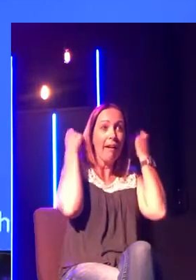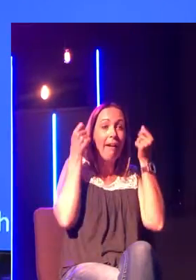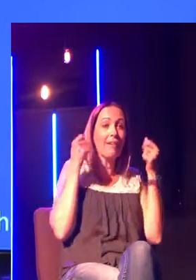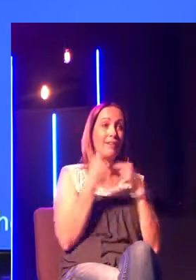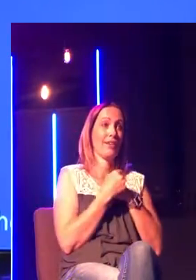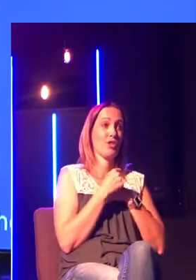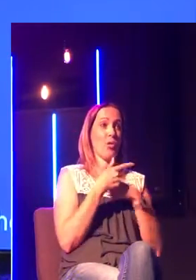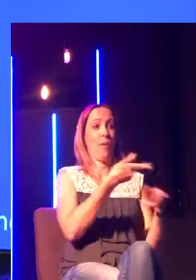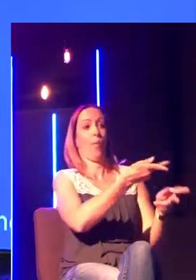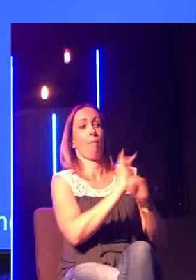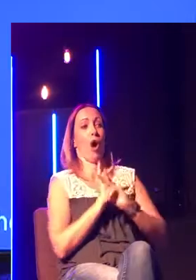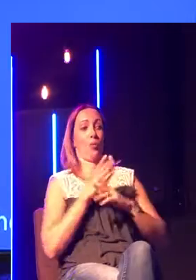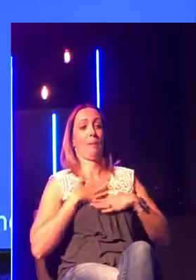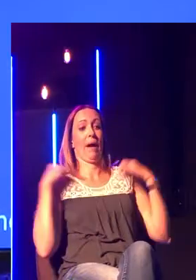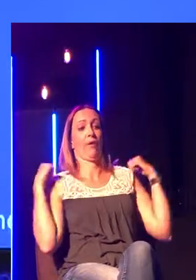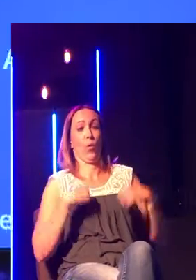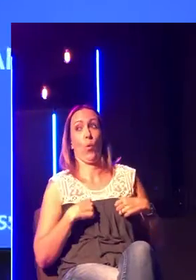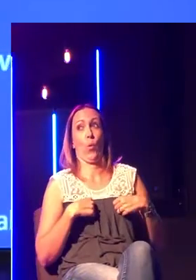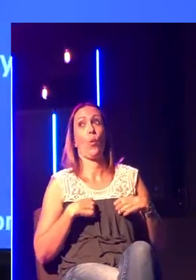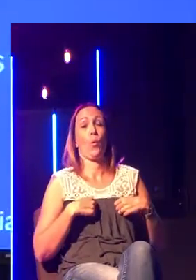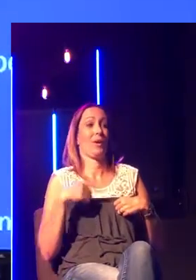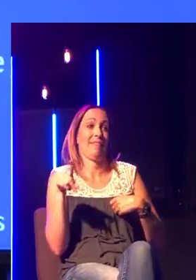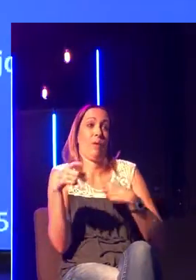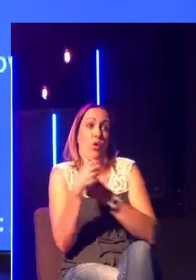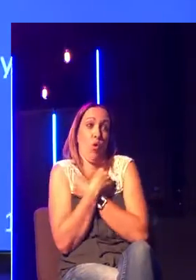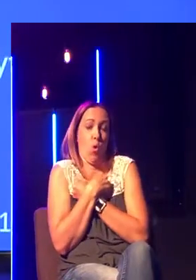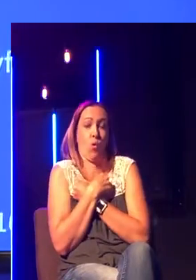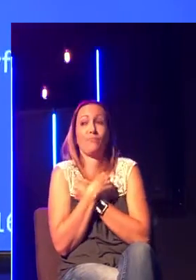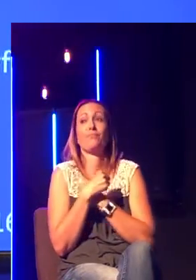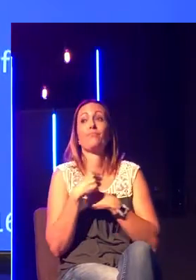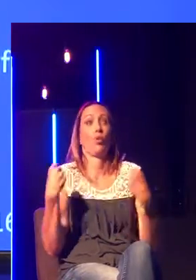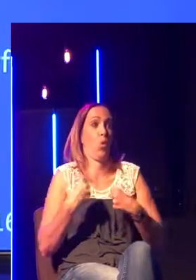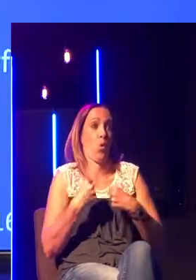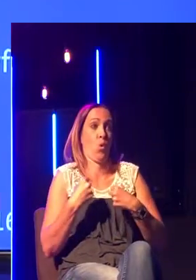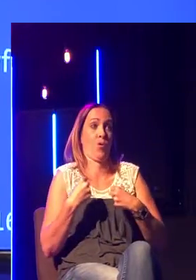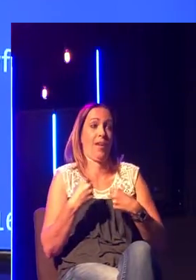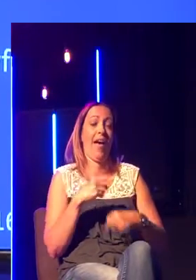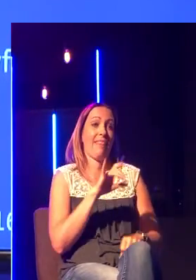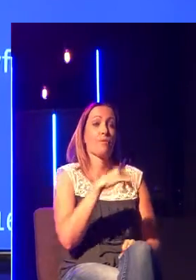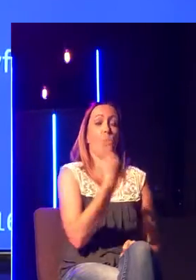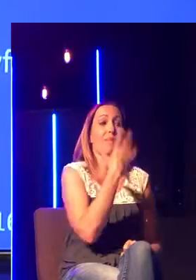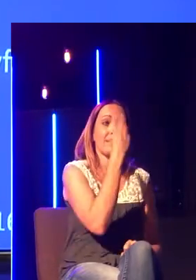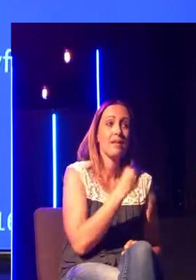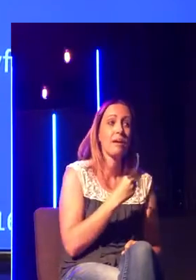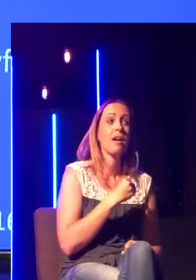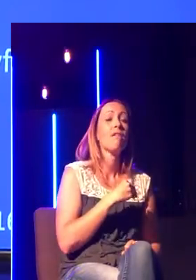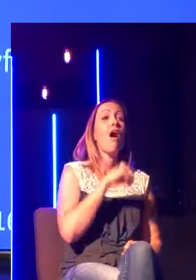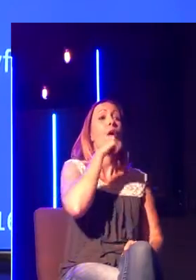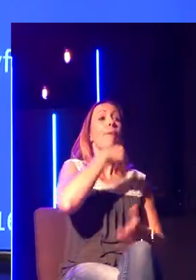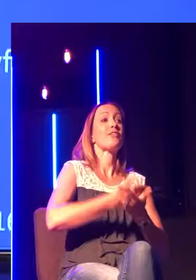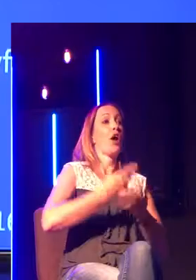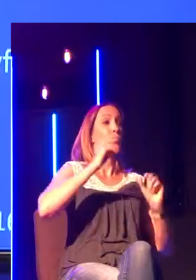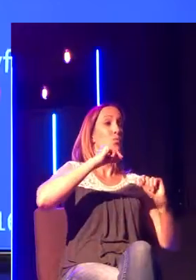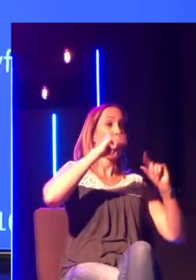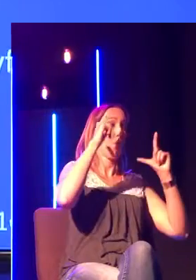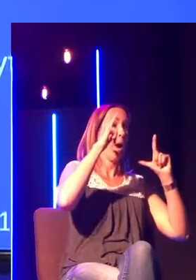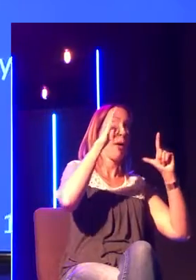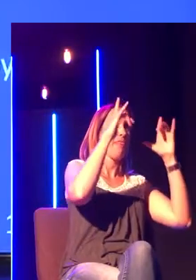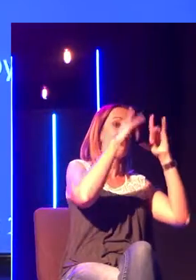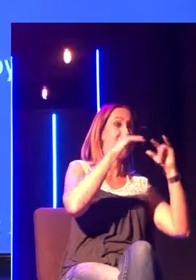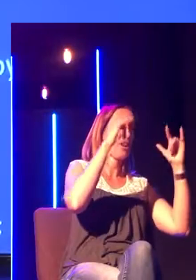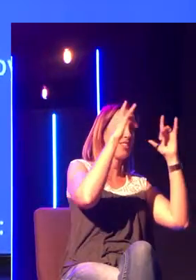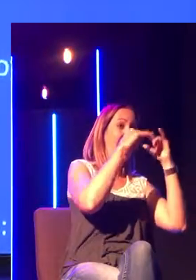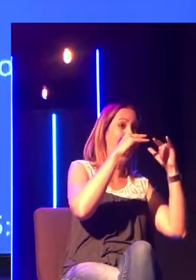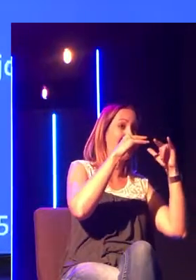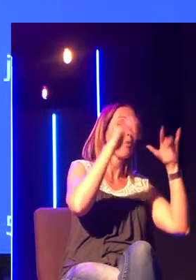were borrowing mine because they were cold. And that was just the sleeping arrangements. When my daughters woke up the second day, their tent had